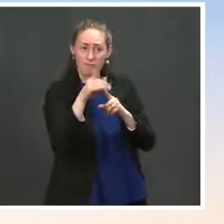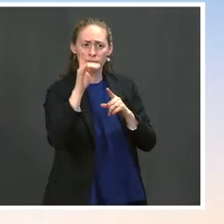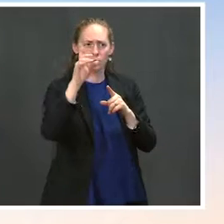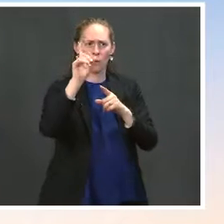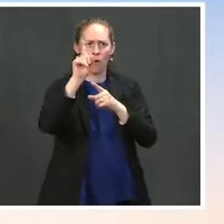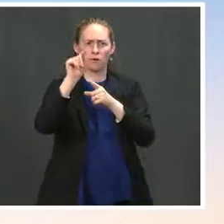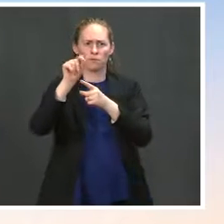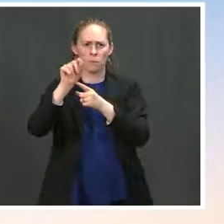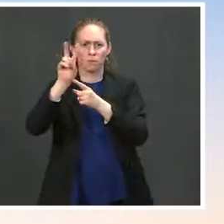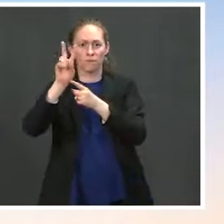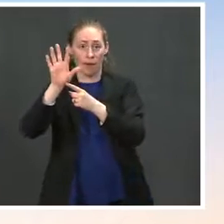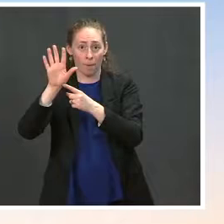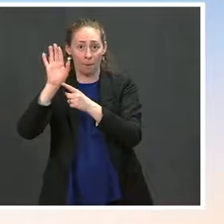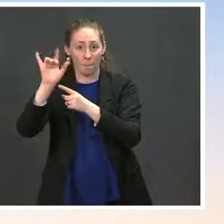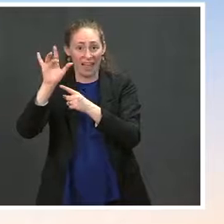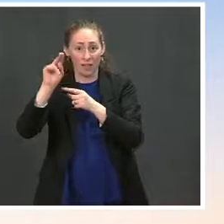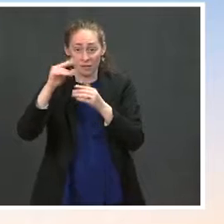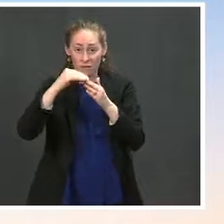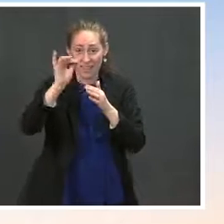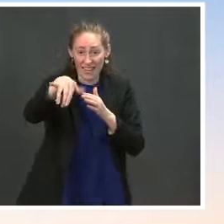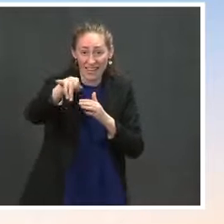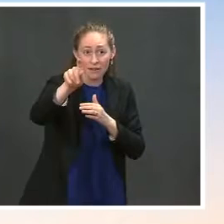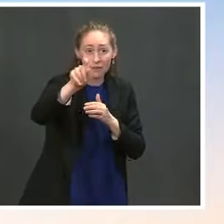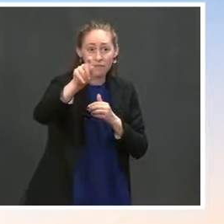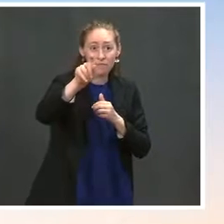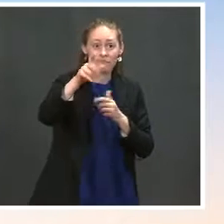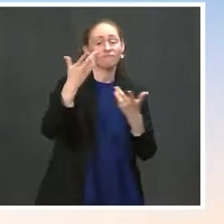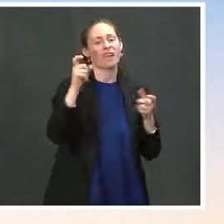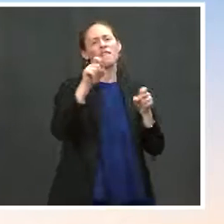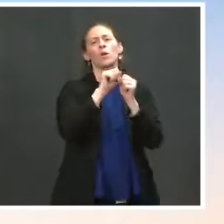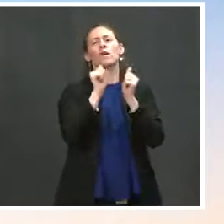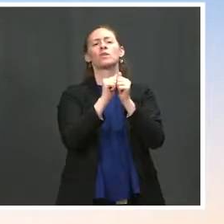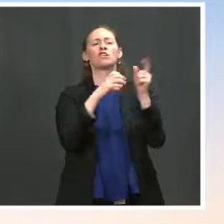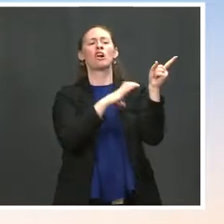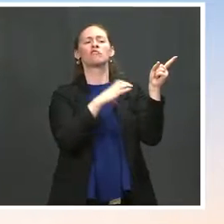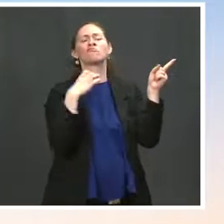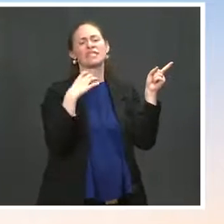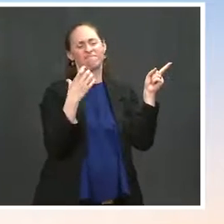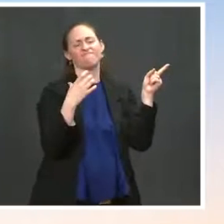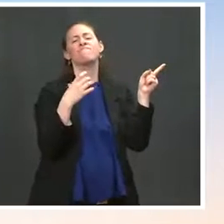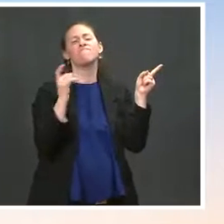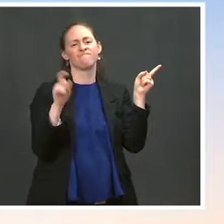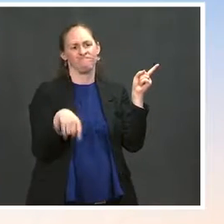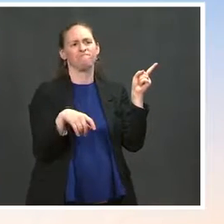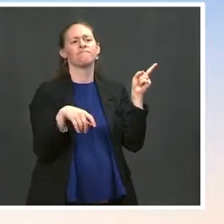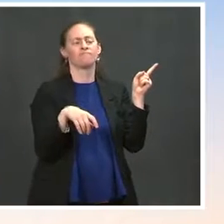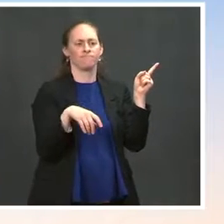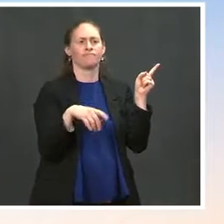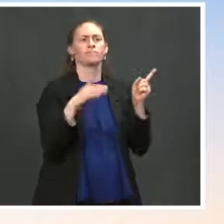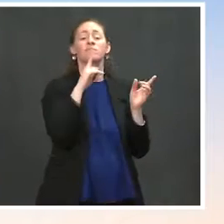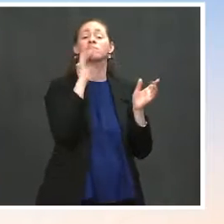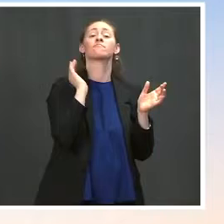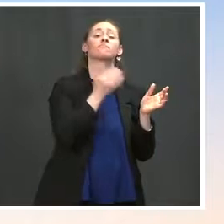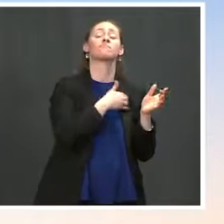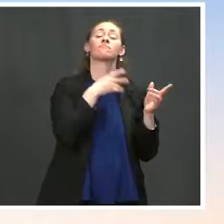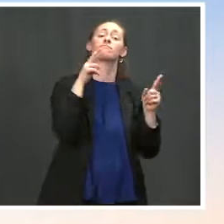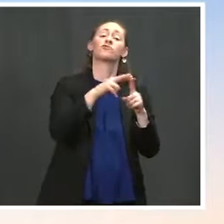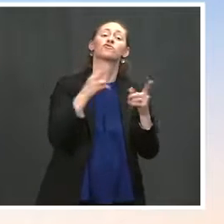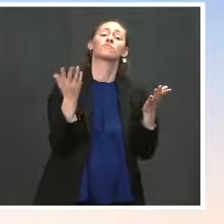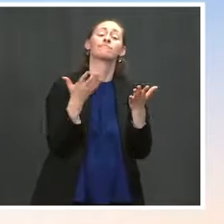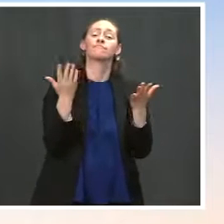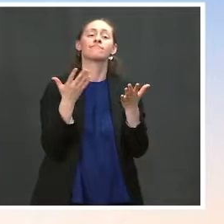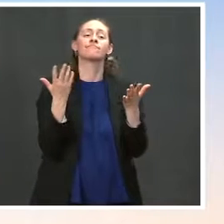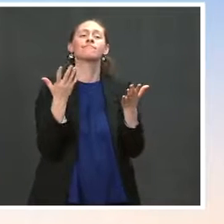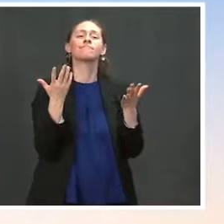Fund? And we're obviously going to have to work with Congress on that. I think our collective view here is that it is